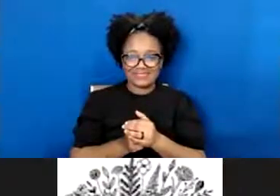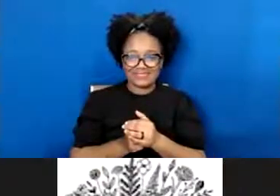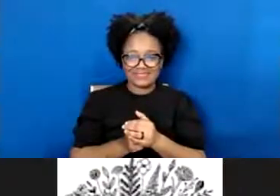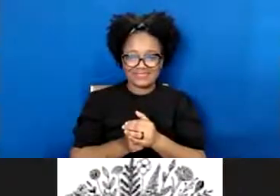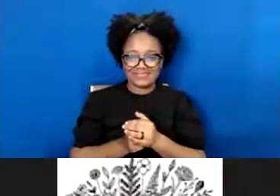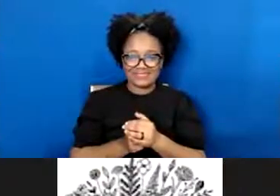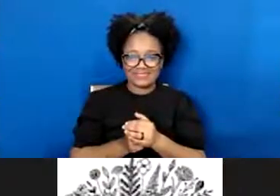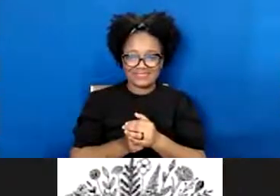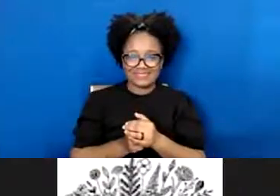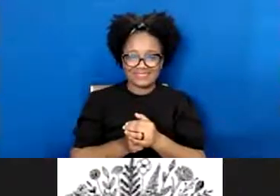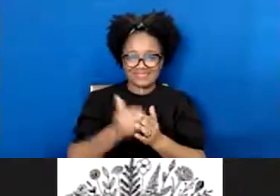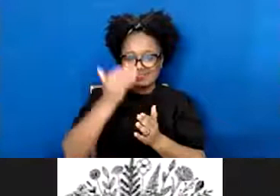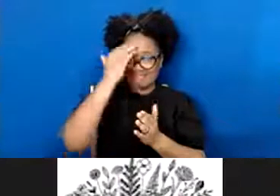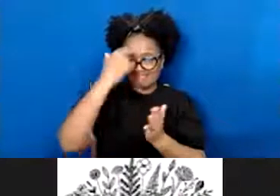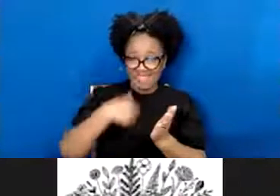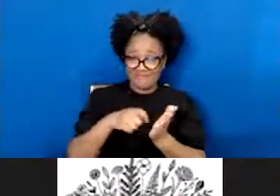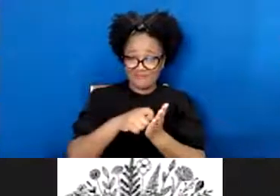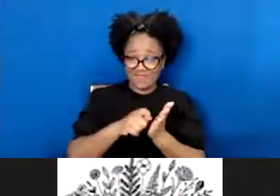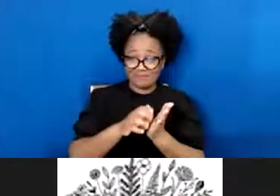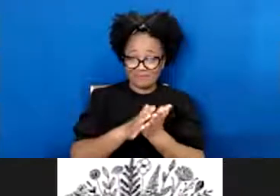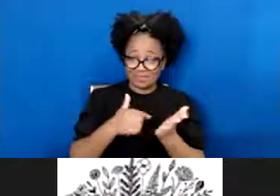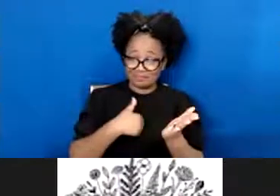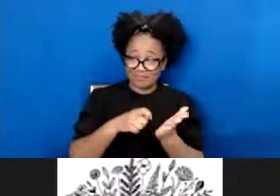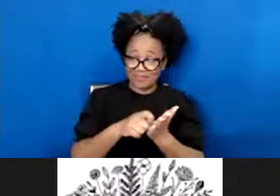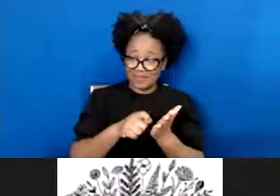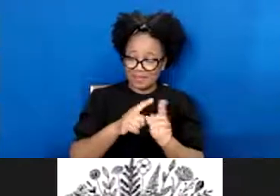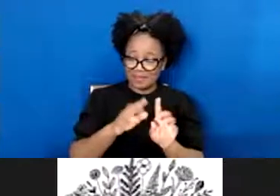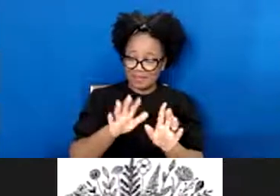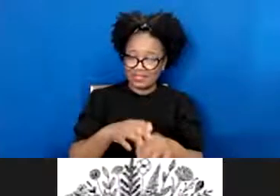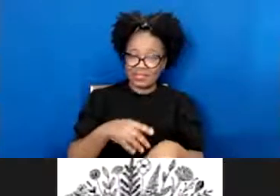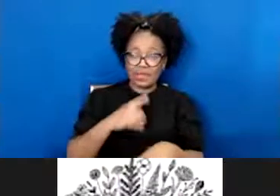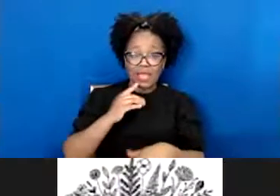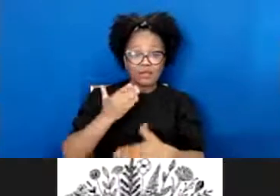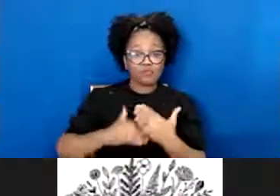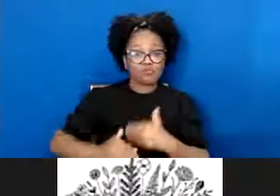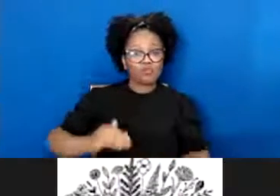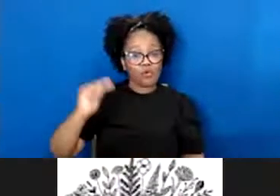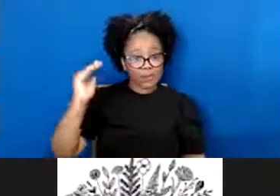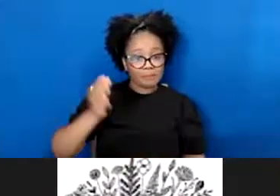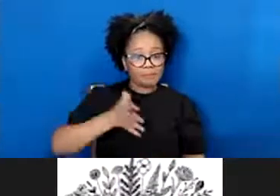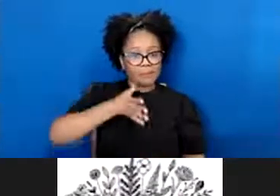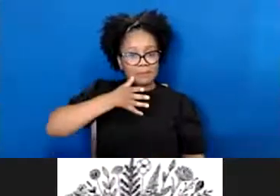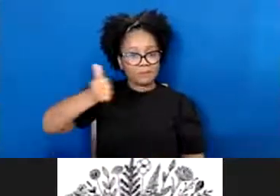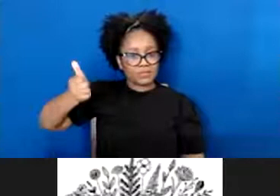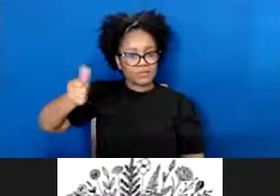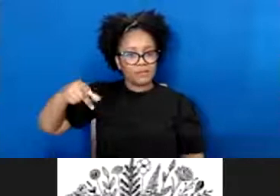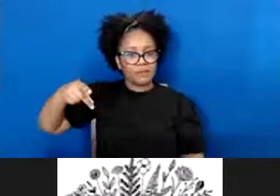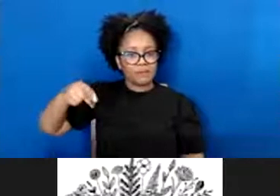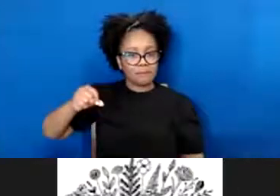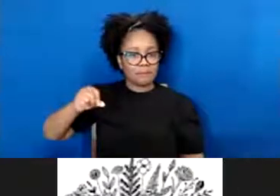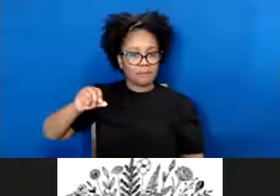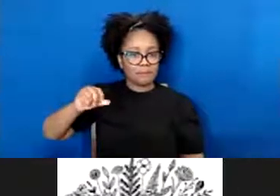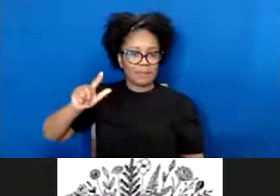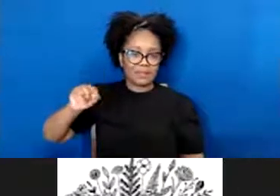hard question. Because, like, when I was growing up, my mama was a political science professor. And for most of my childhood, she